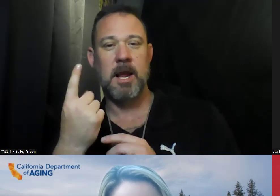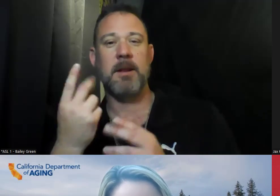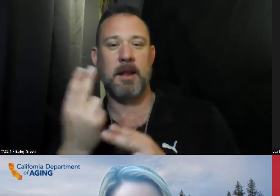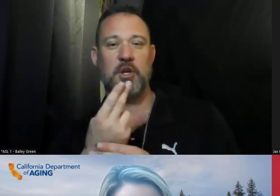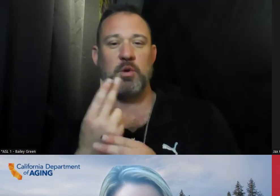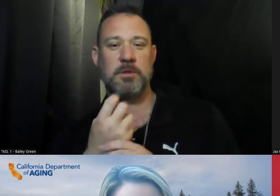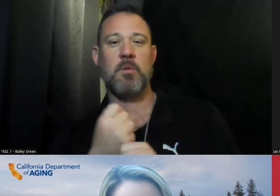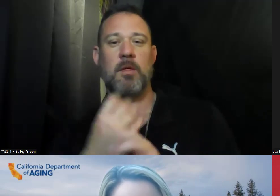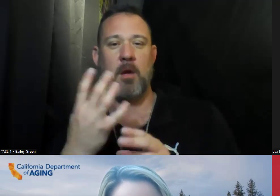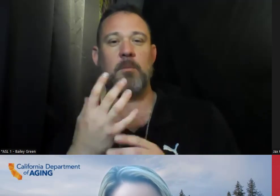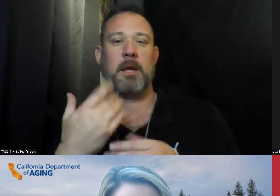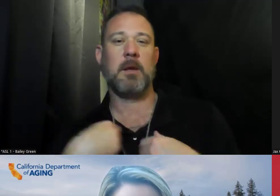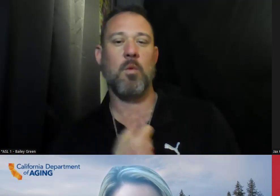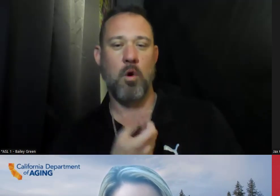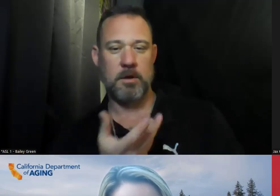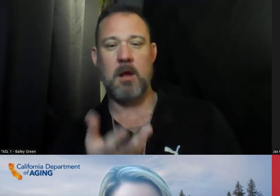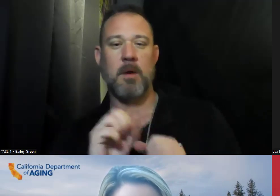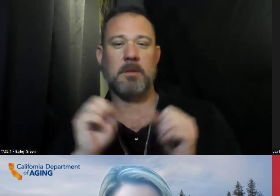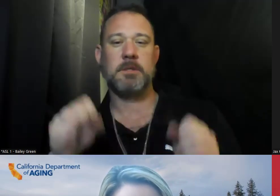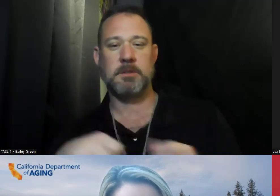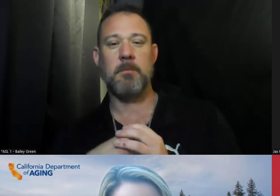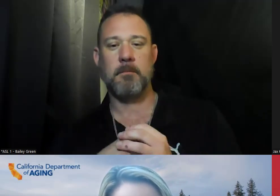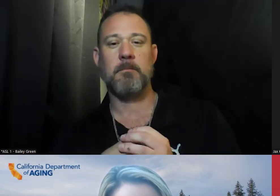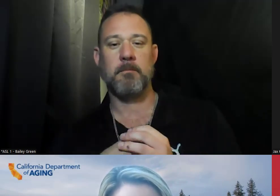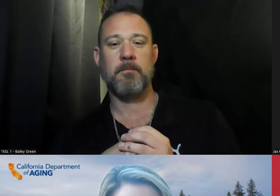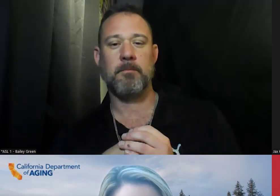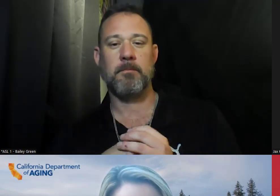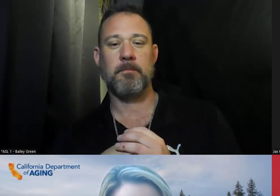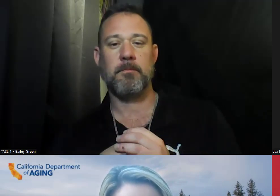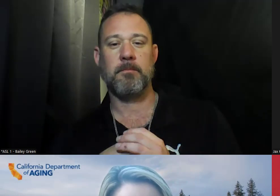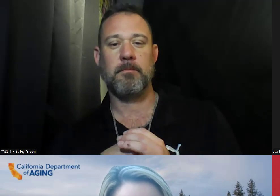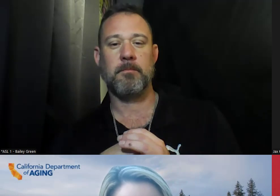it without being worn down by the system? Yes. Thank you. Yeah.